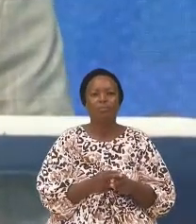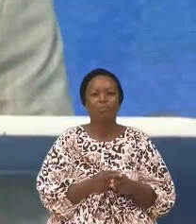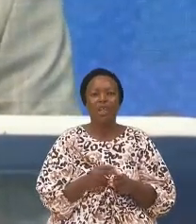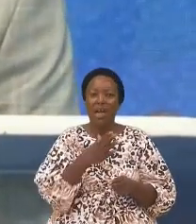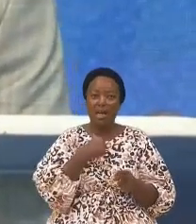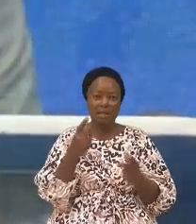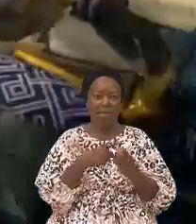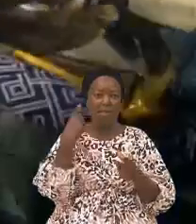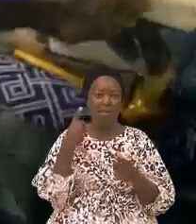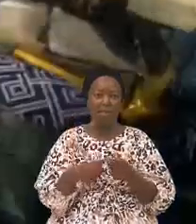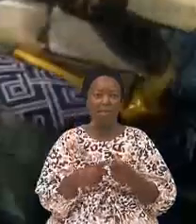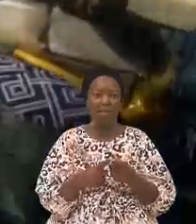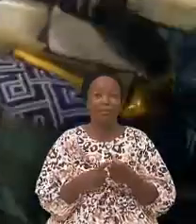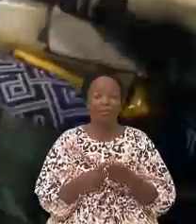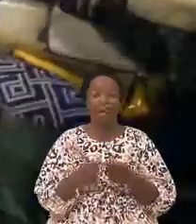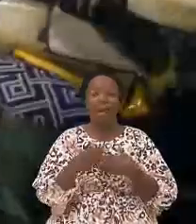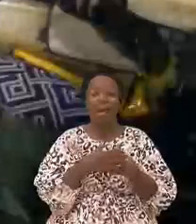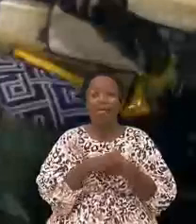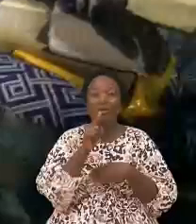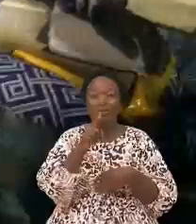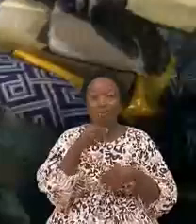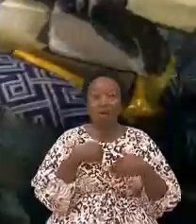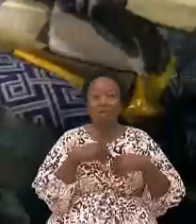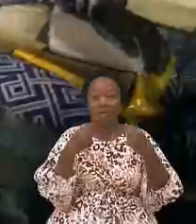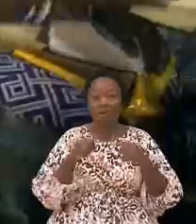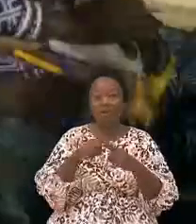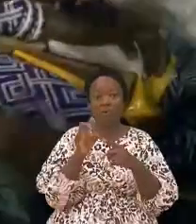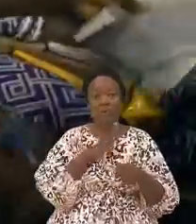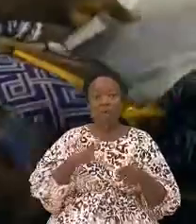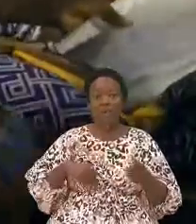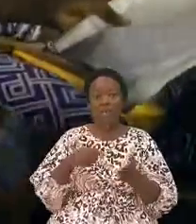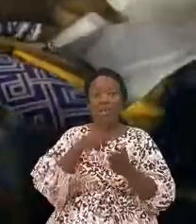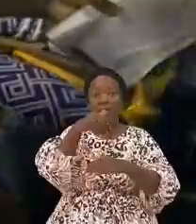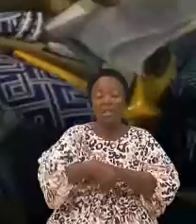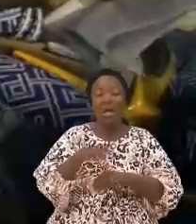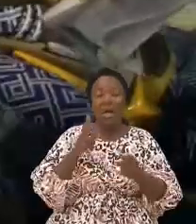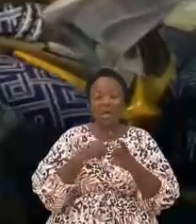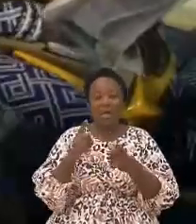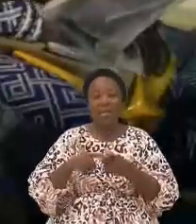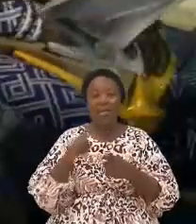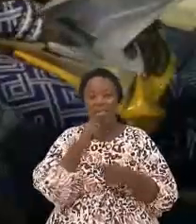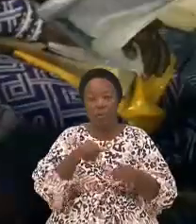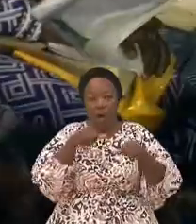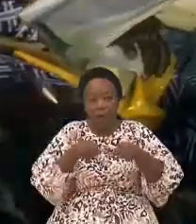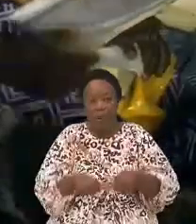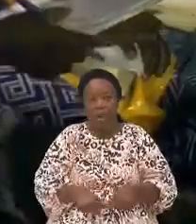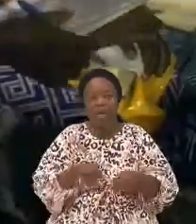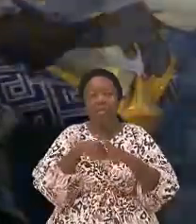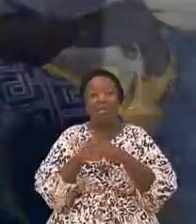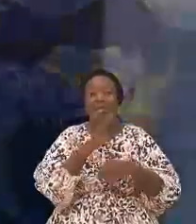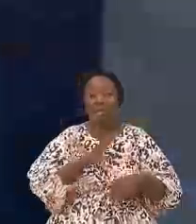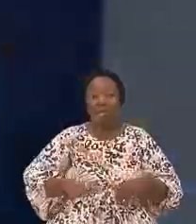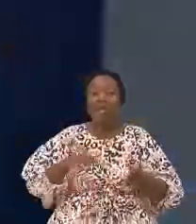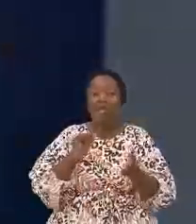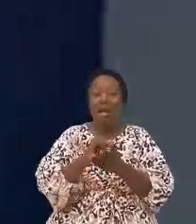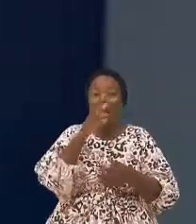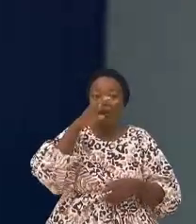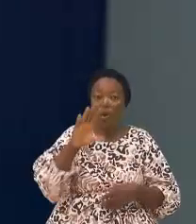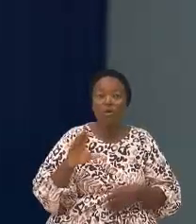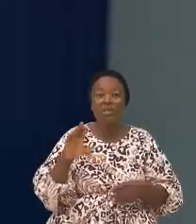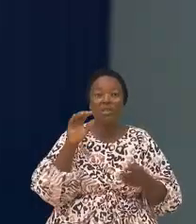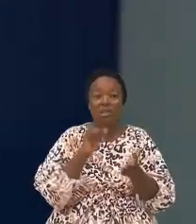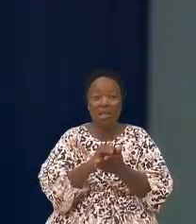in Jesus' name. And then, after you come to Christ tonight and you abide